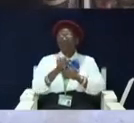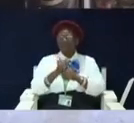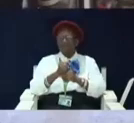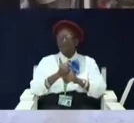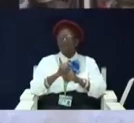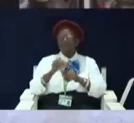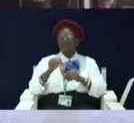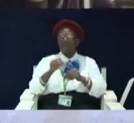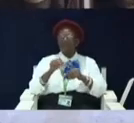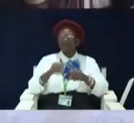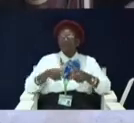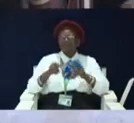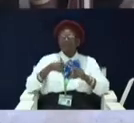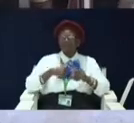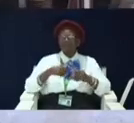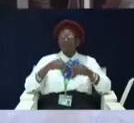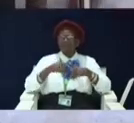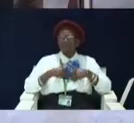own